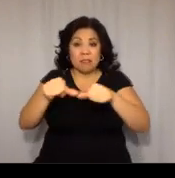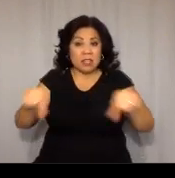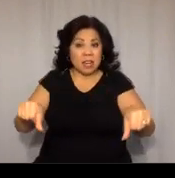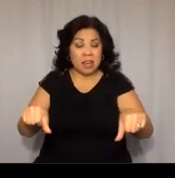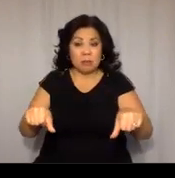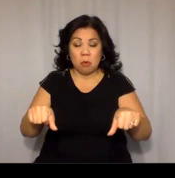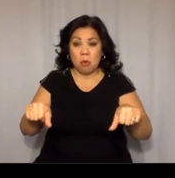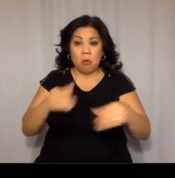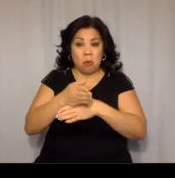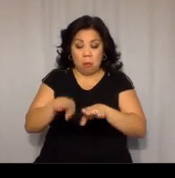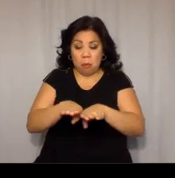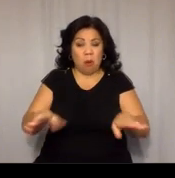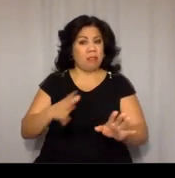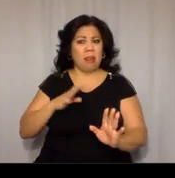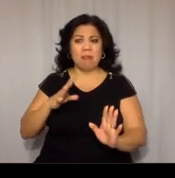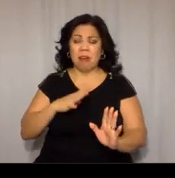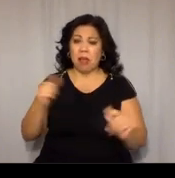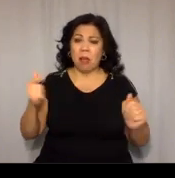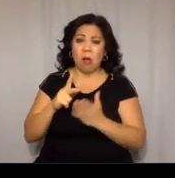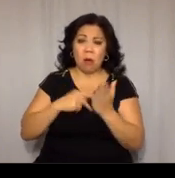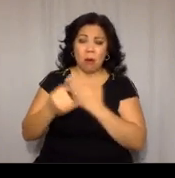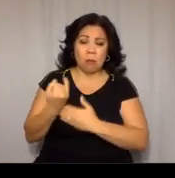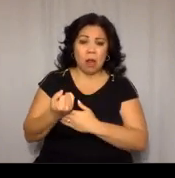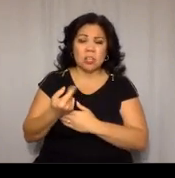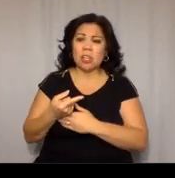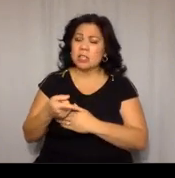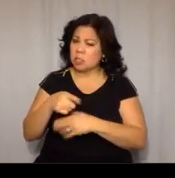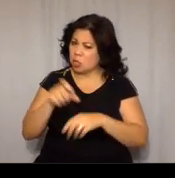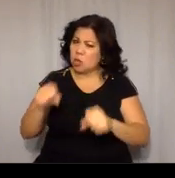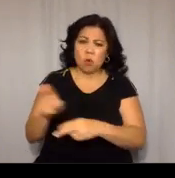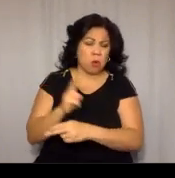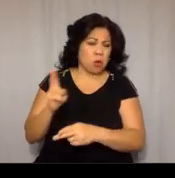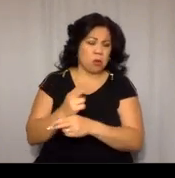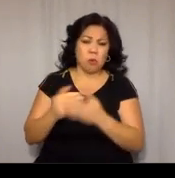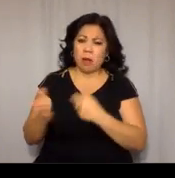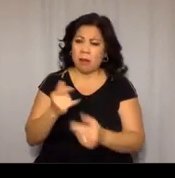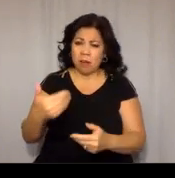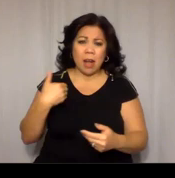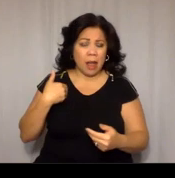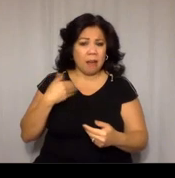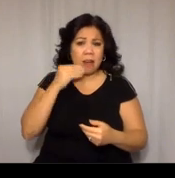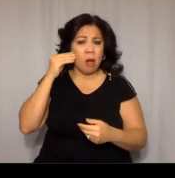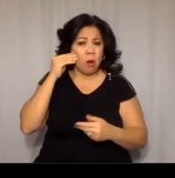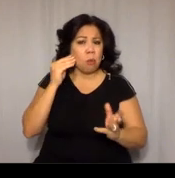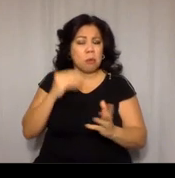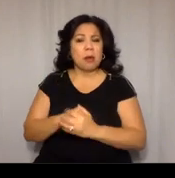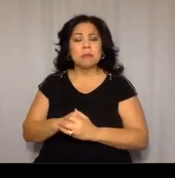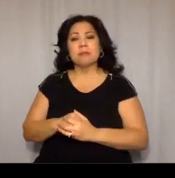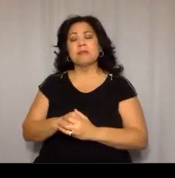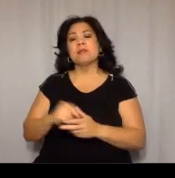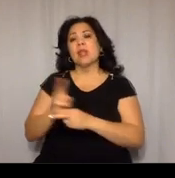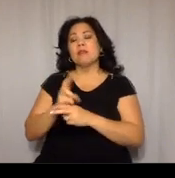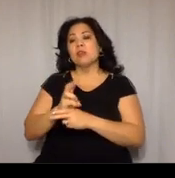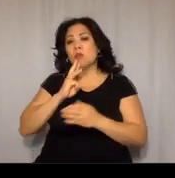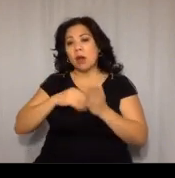worry. All of these projects are designed for you to do at home with whatever you've got. So I've used watercolor